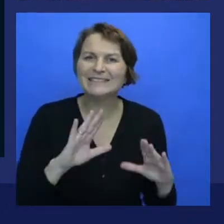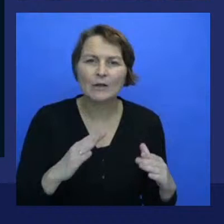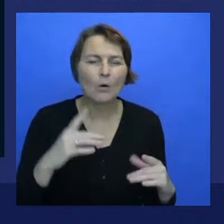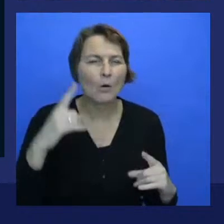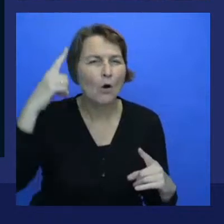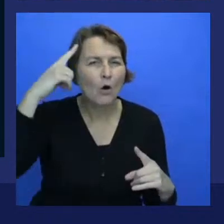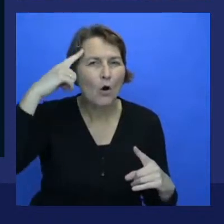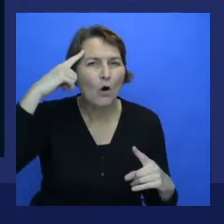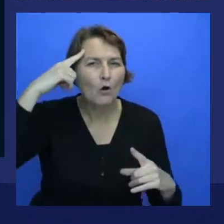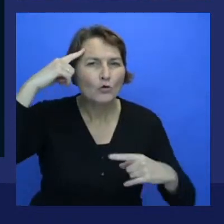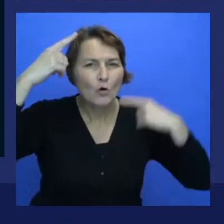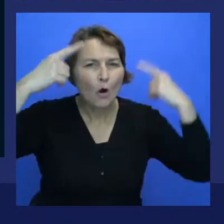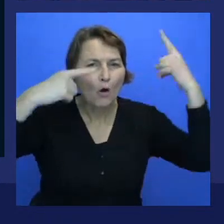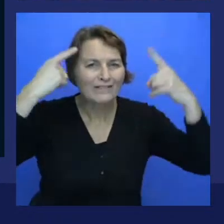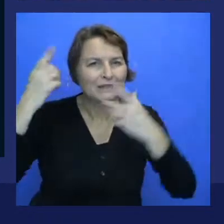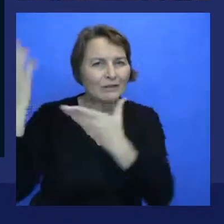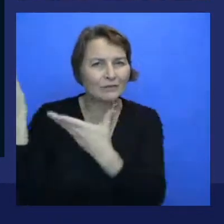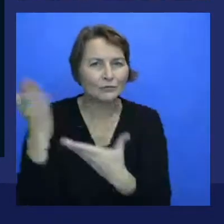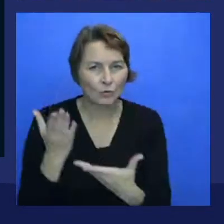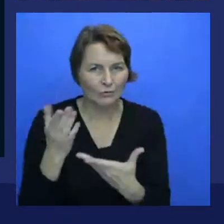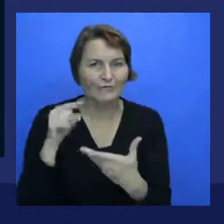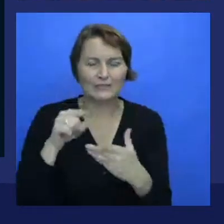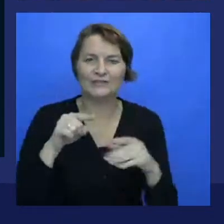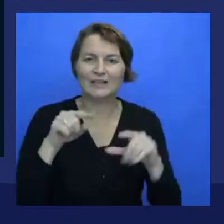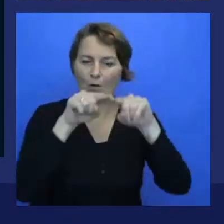portal. You just